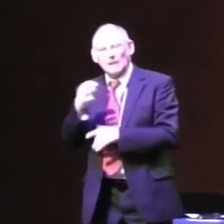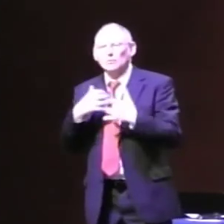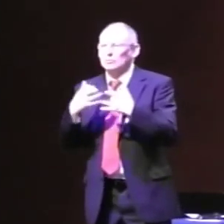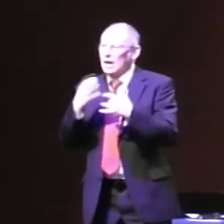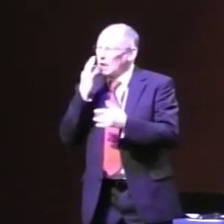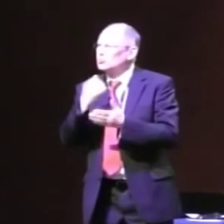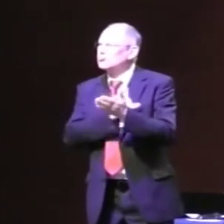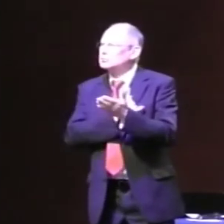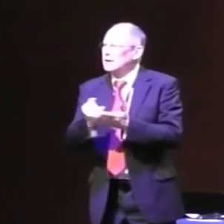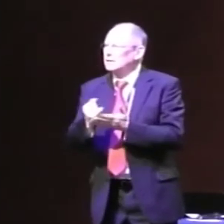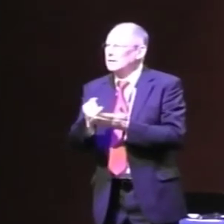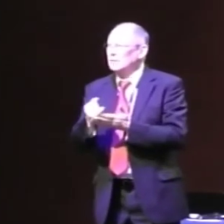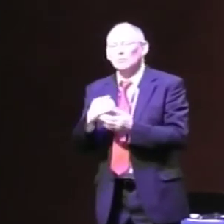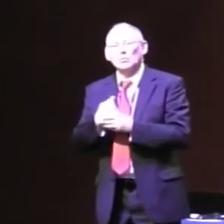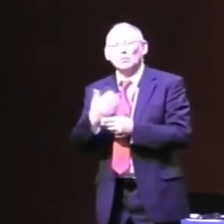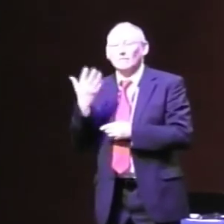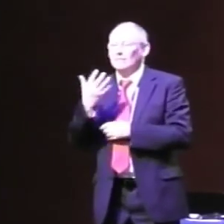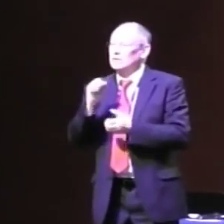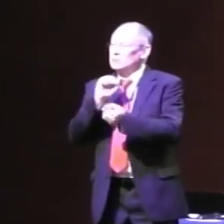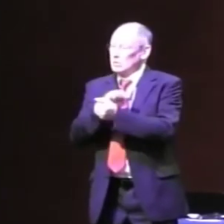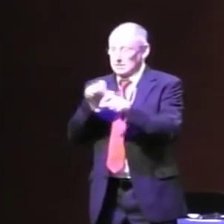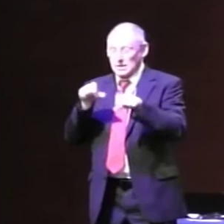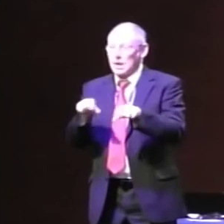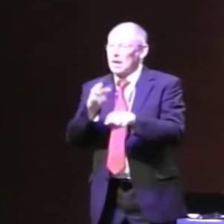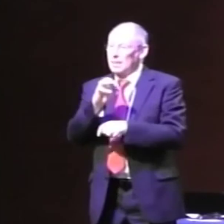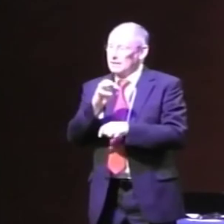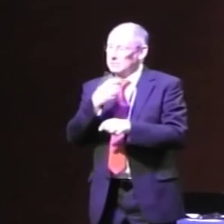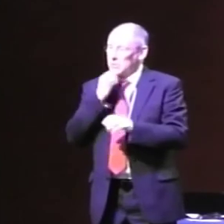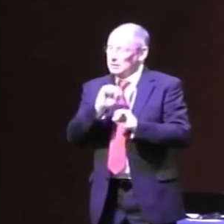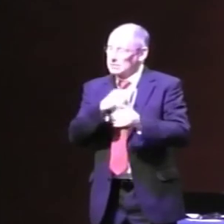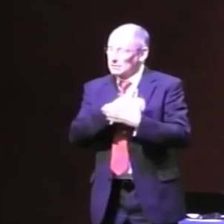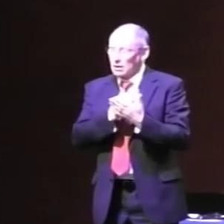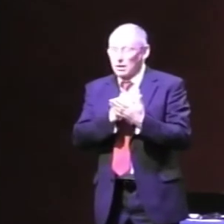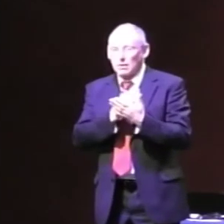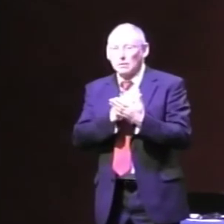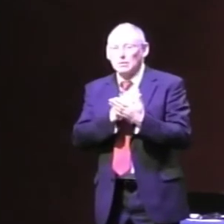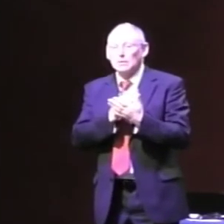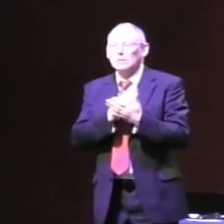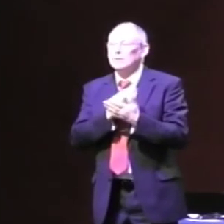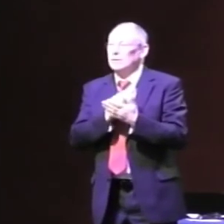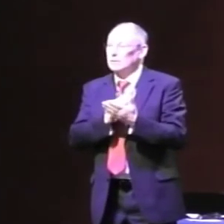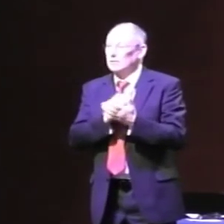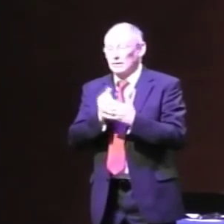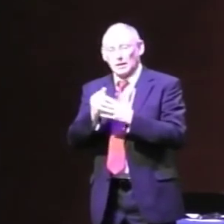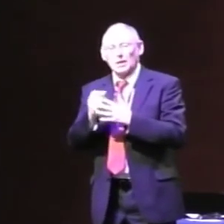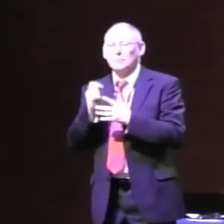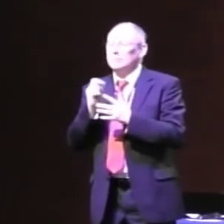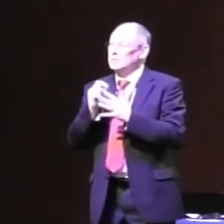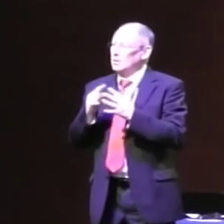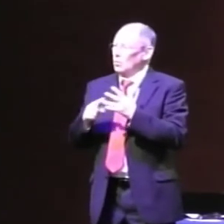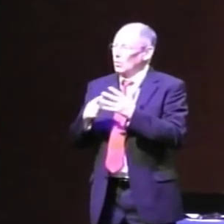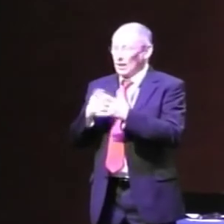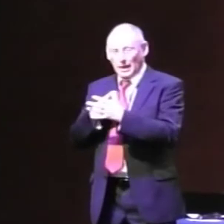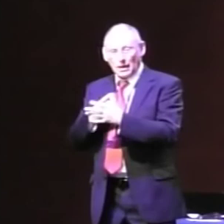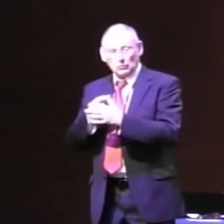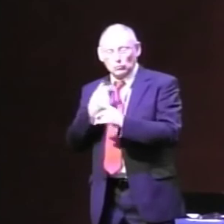reject it. There are 15 prisons here in Scotland, 13 of which are in the public sector. The POA are the only recognised trade union for prison officers in